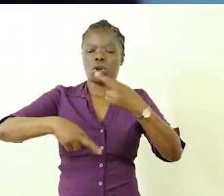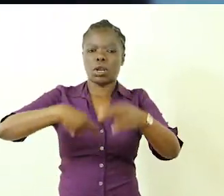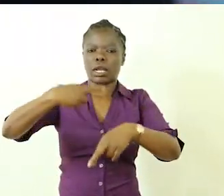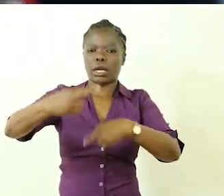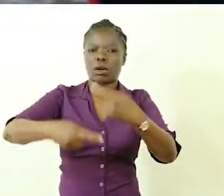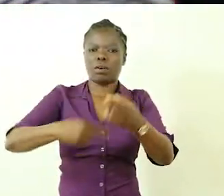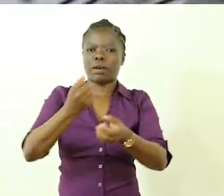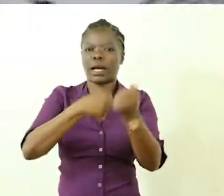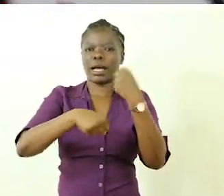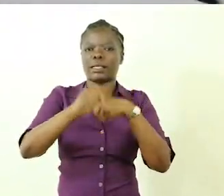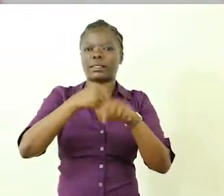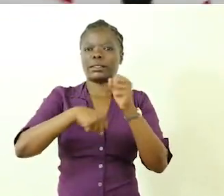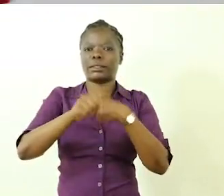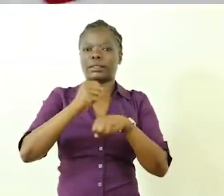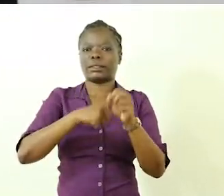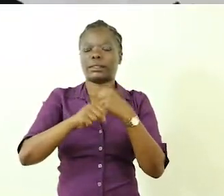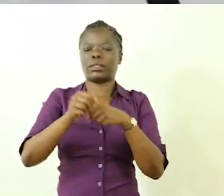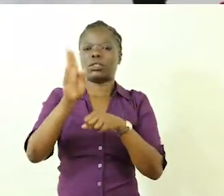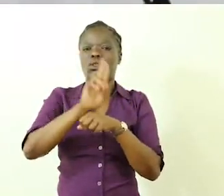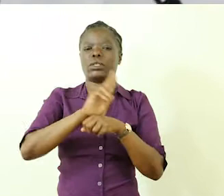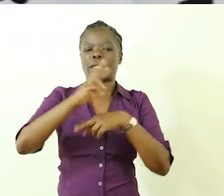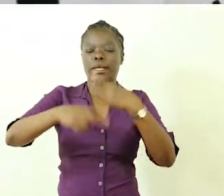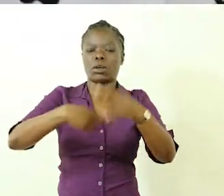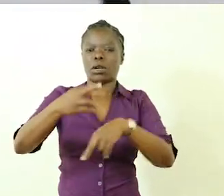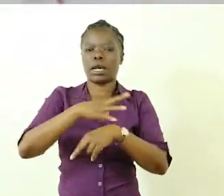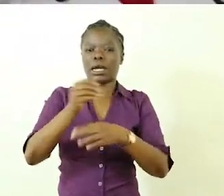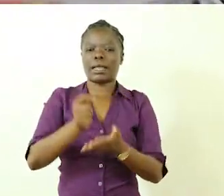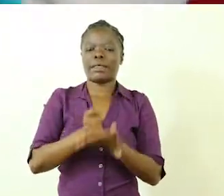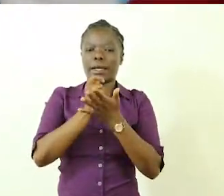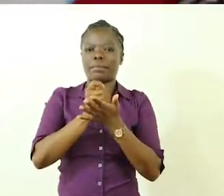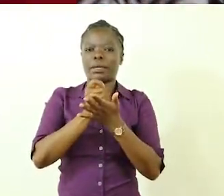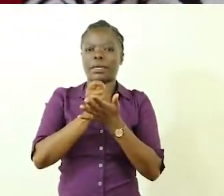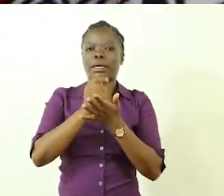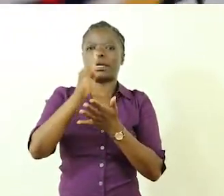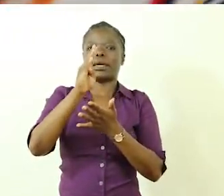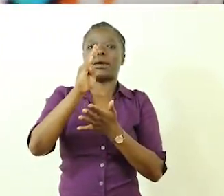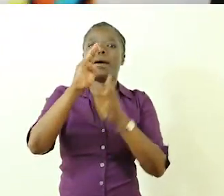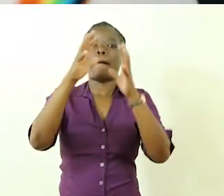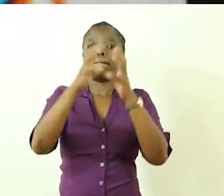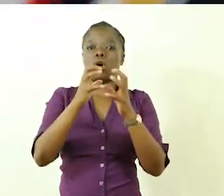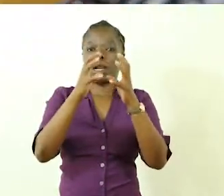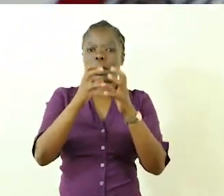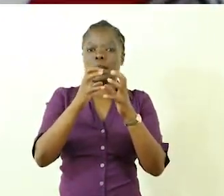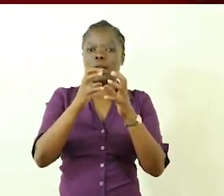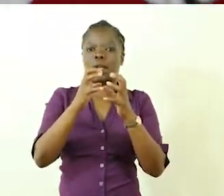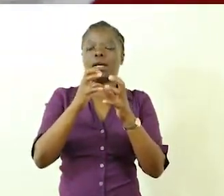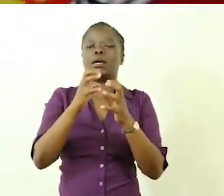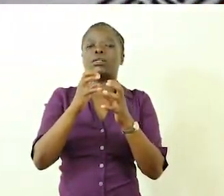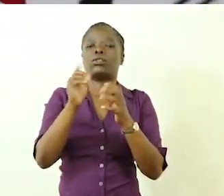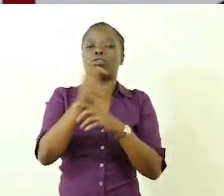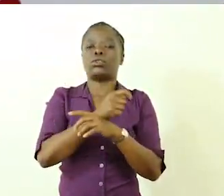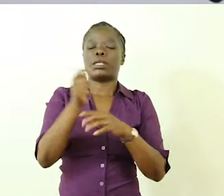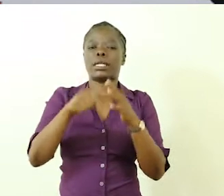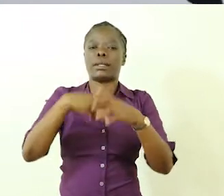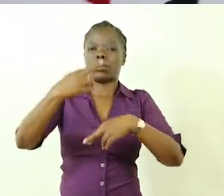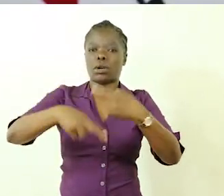Rolling over exercises using the rollers and therapy ball. So to train in rolling, you place the